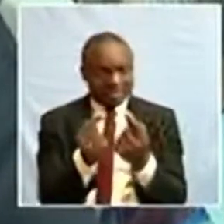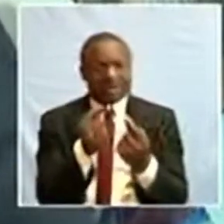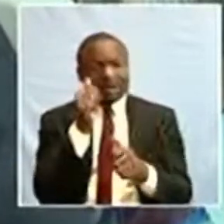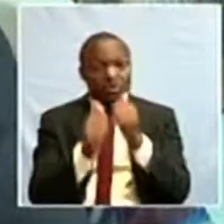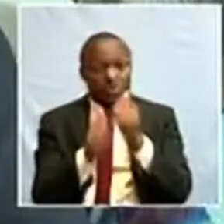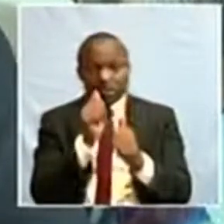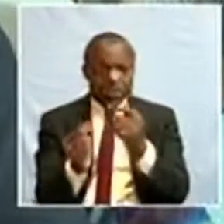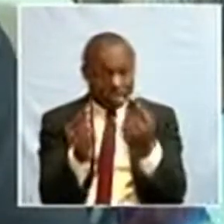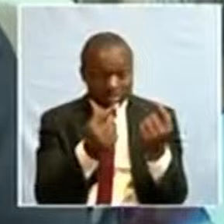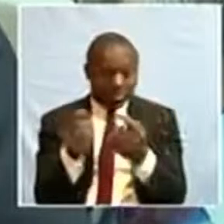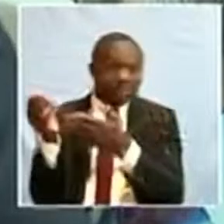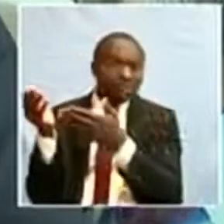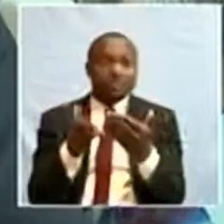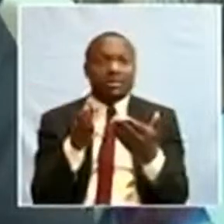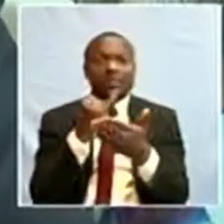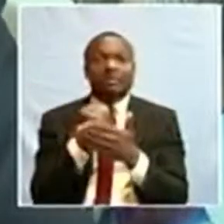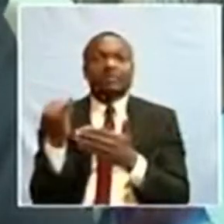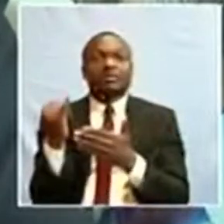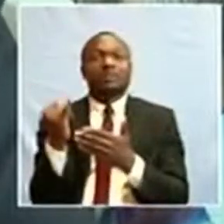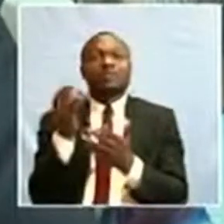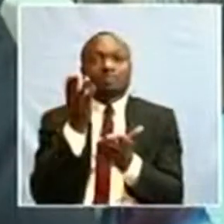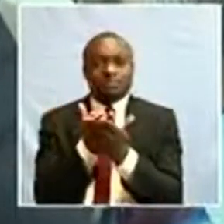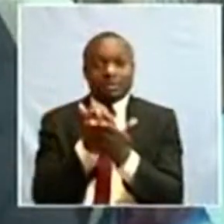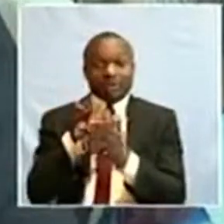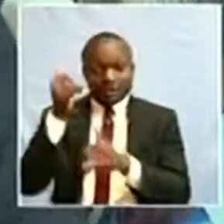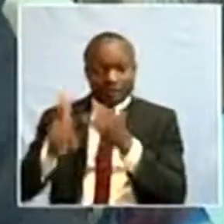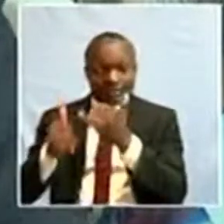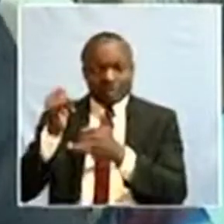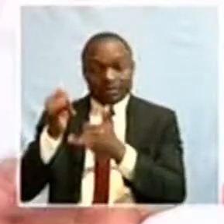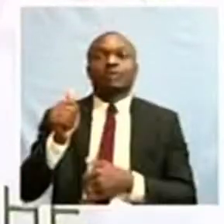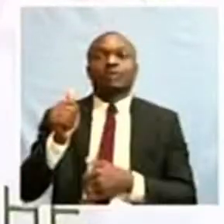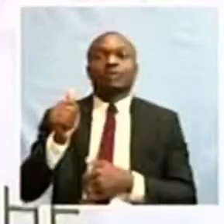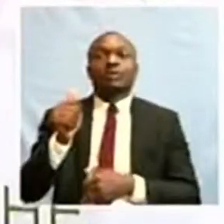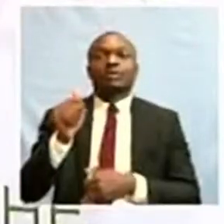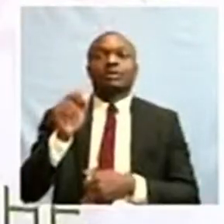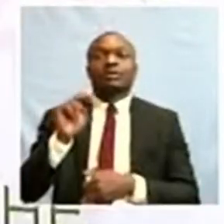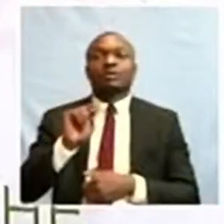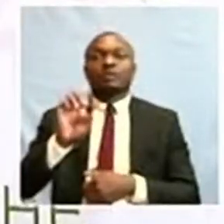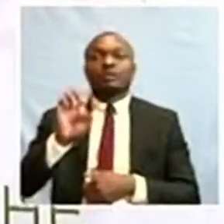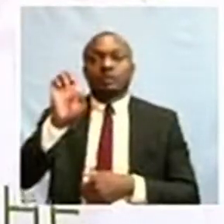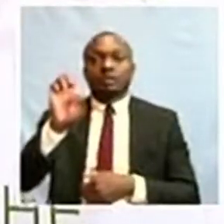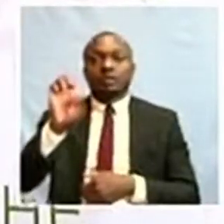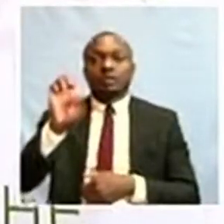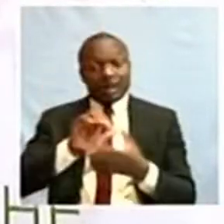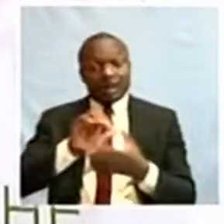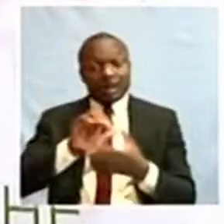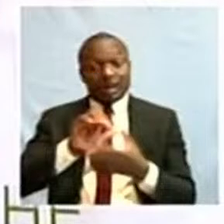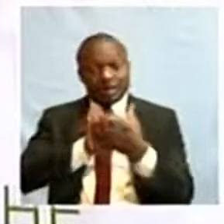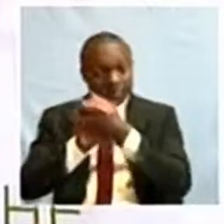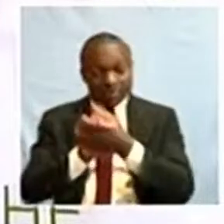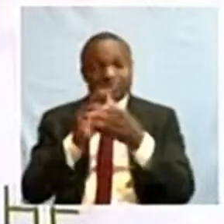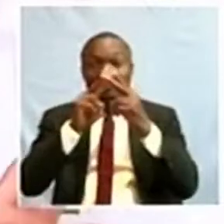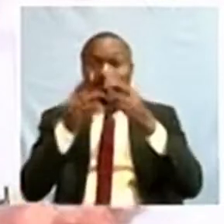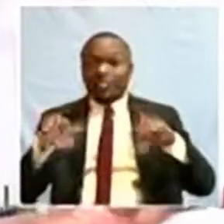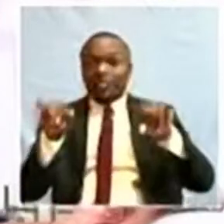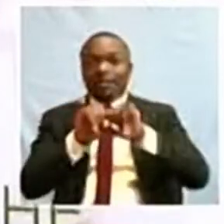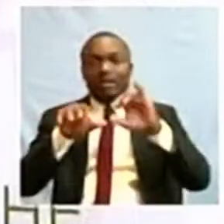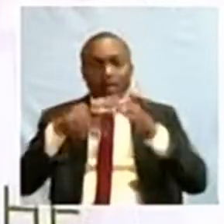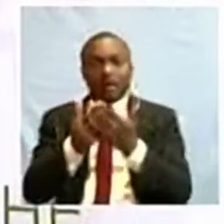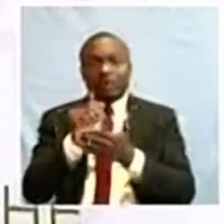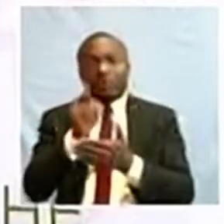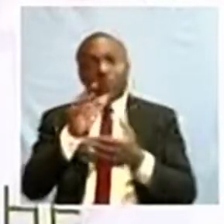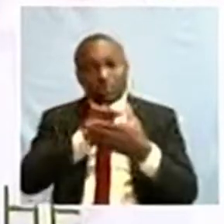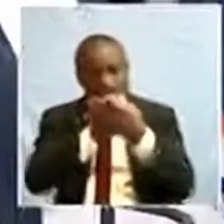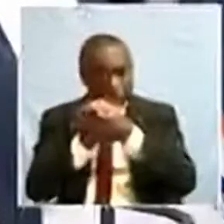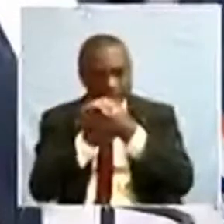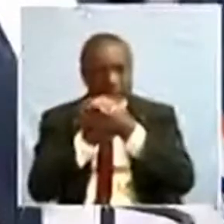case we raise our issues and then we propose. As we wind up, collaboration is very critical when it comes to audit issues. How are you collaborating